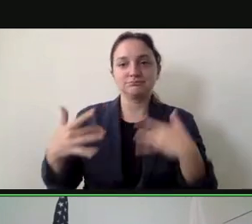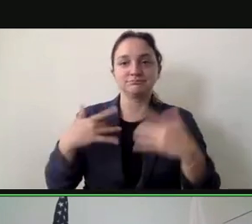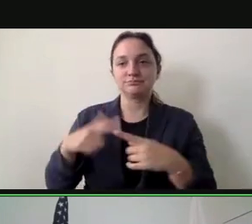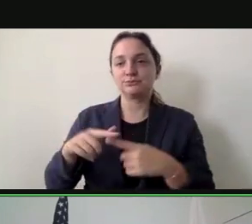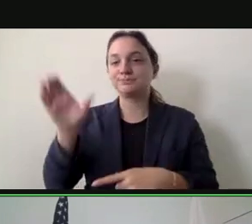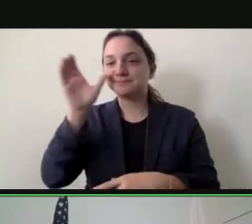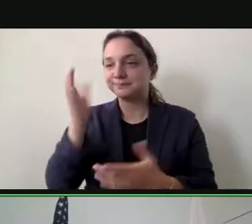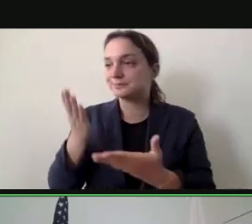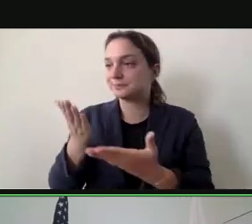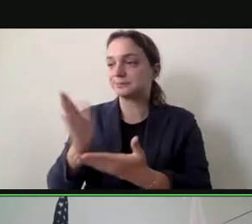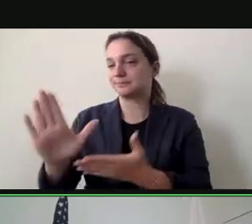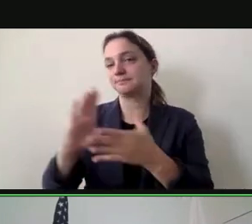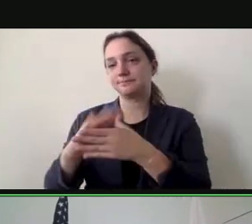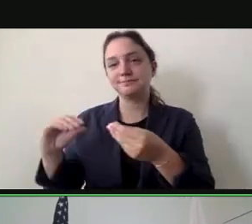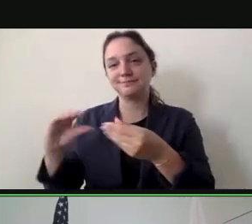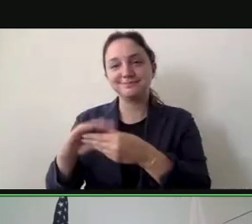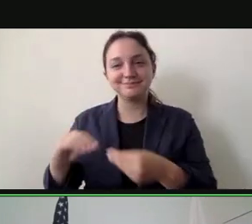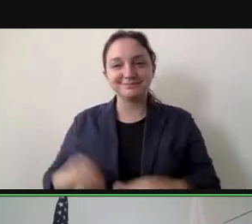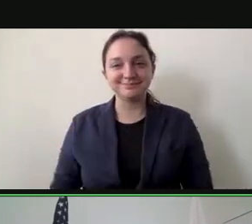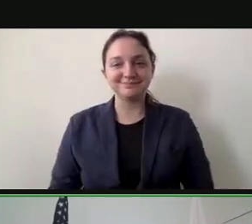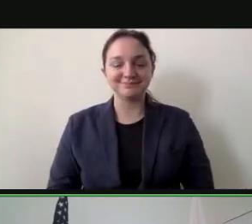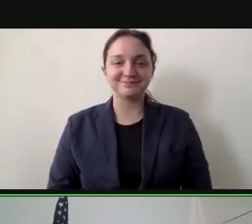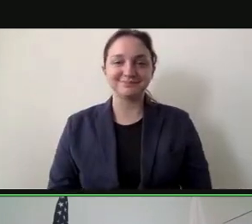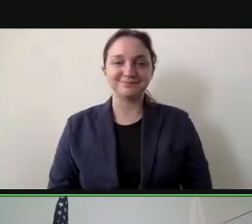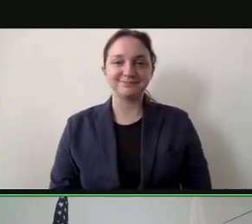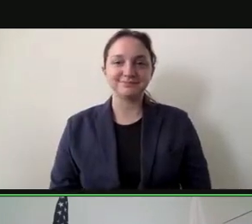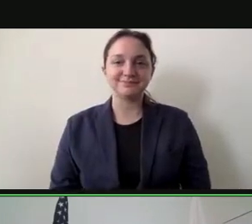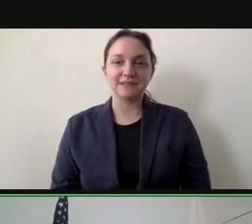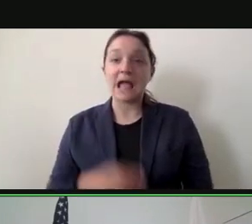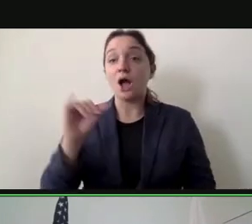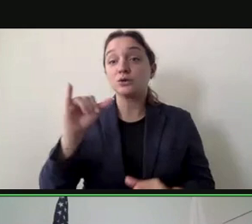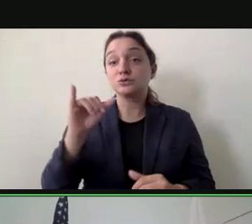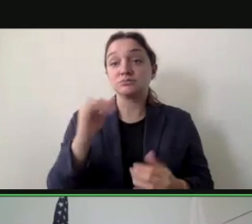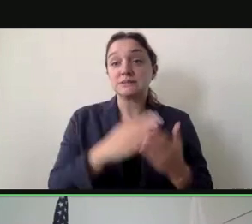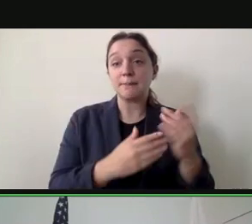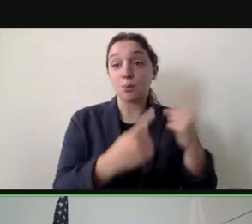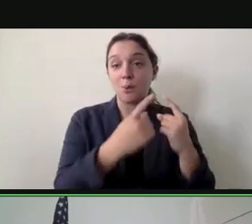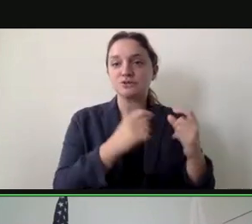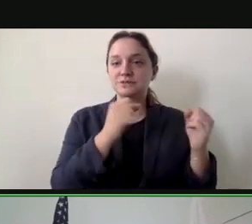what he has to say and the progress that he reports, and to field some of the questions that have come in